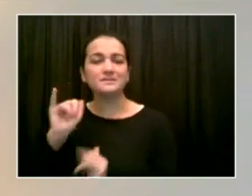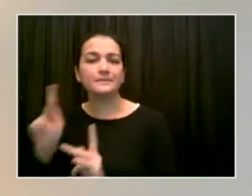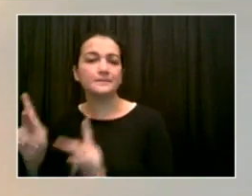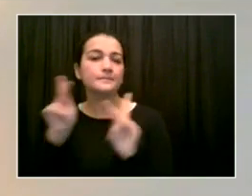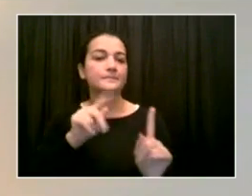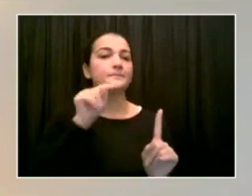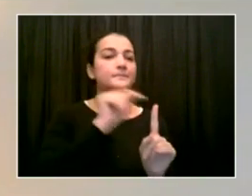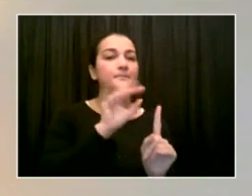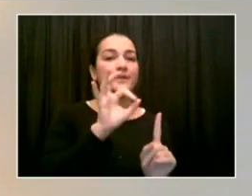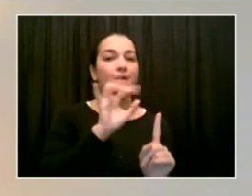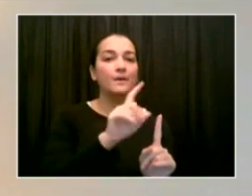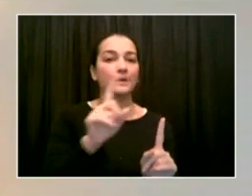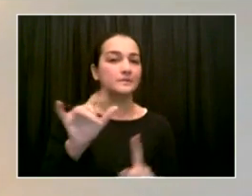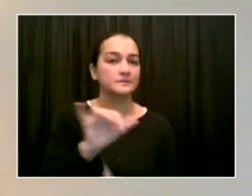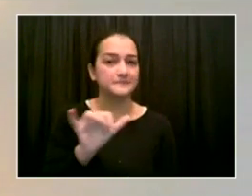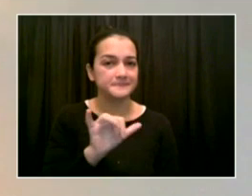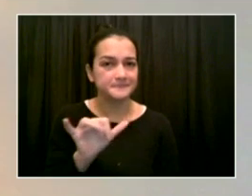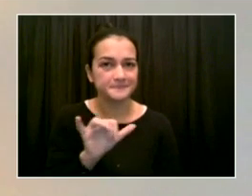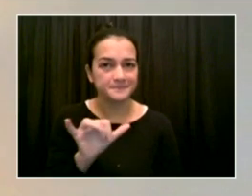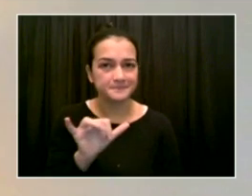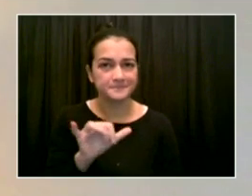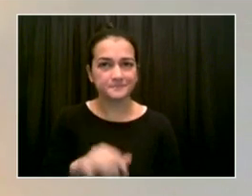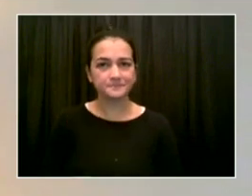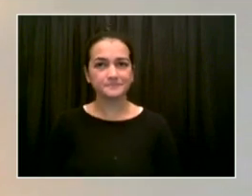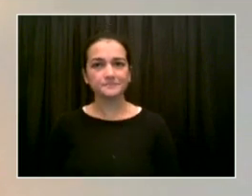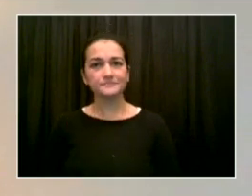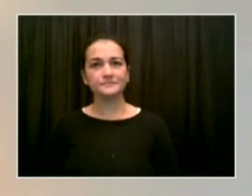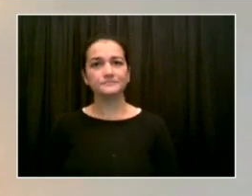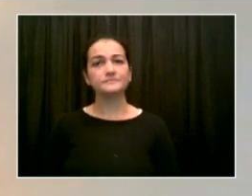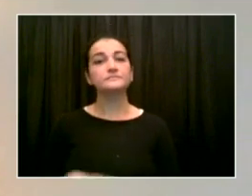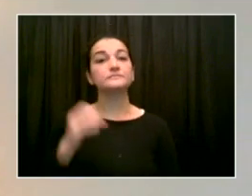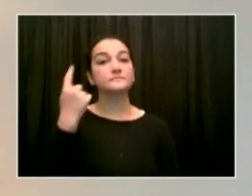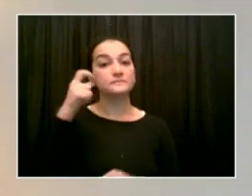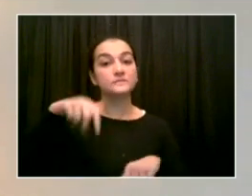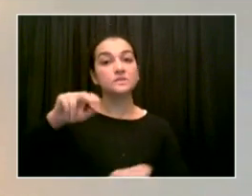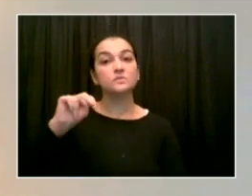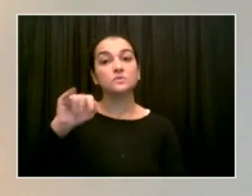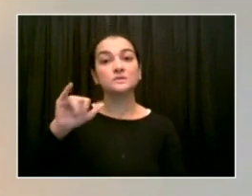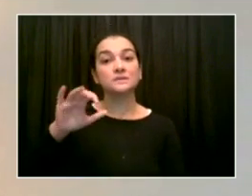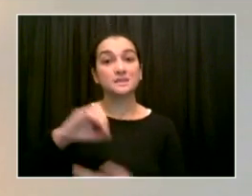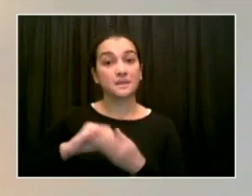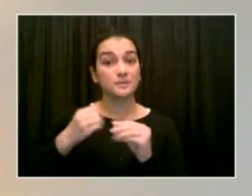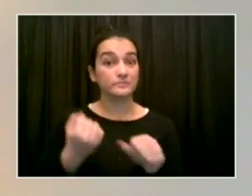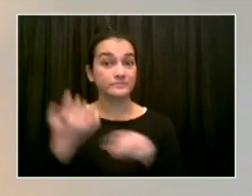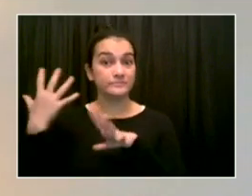1-888-NYC-WELL, or text WELL, that's WELL, to